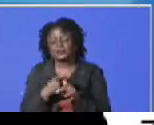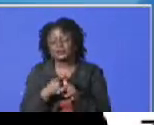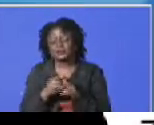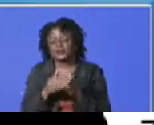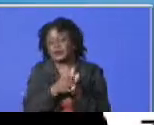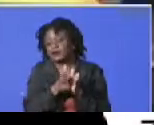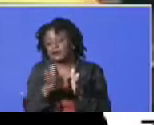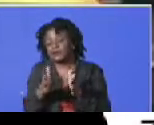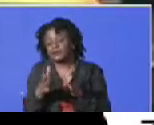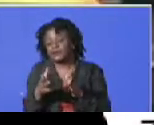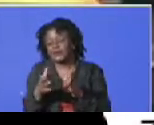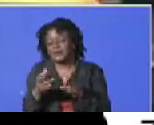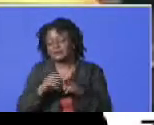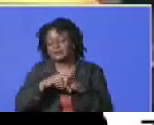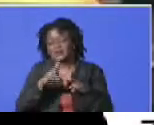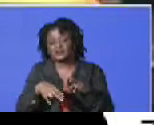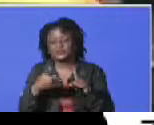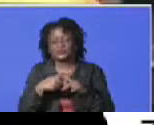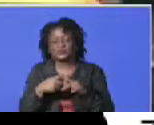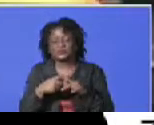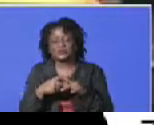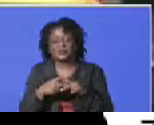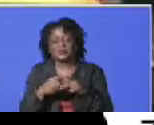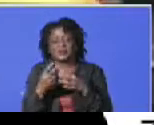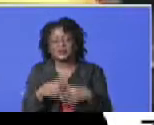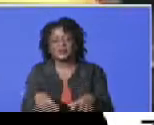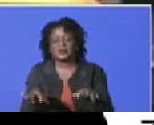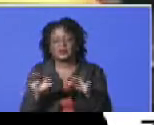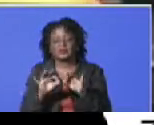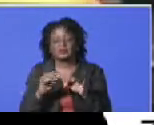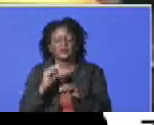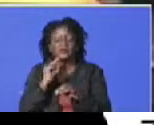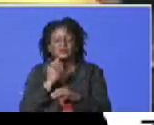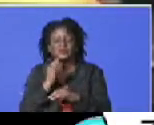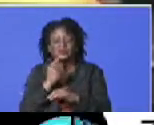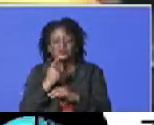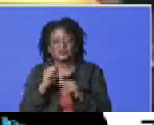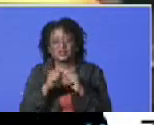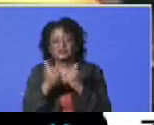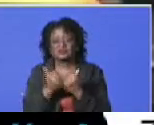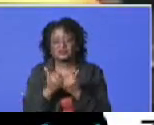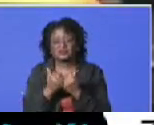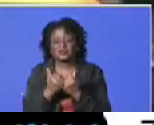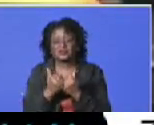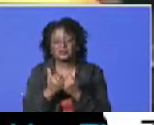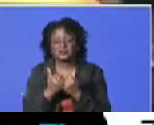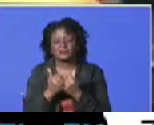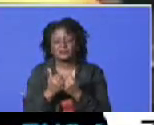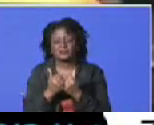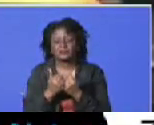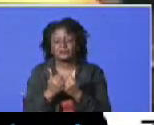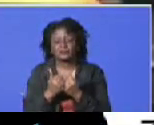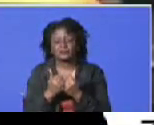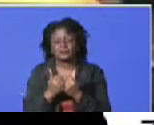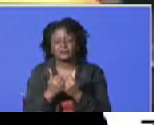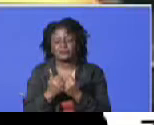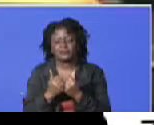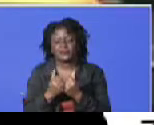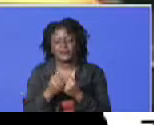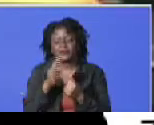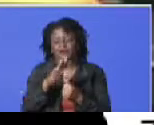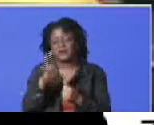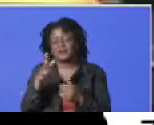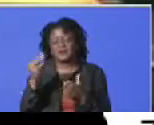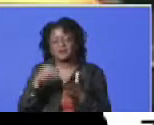to critical areas. Allocations to the Department of Public Health, for example, which now has its own head in the budget, total